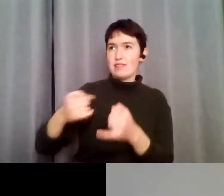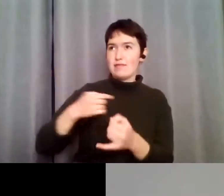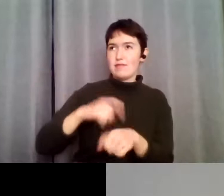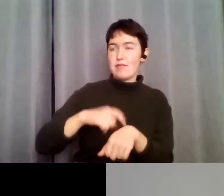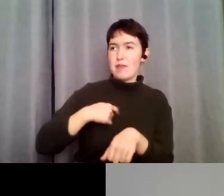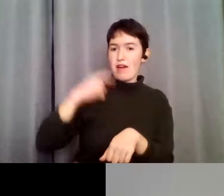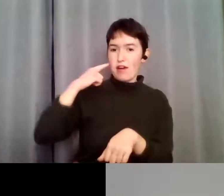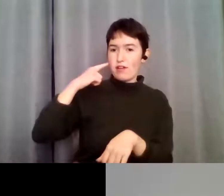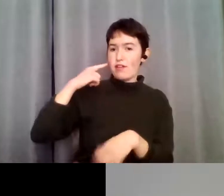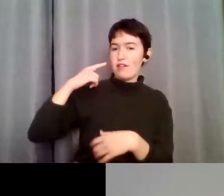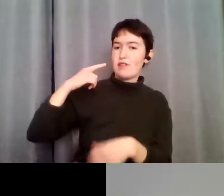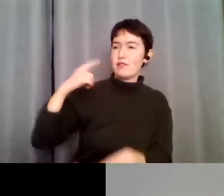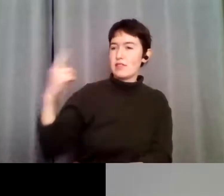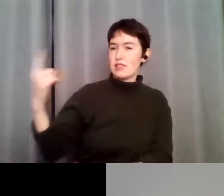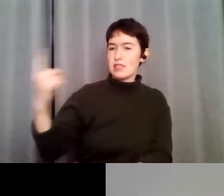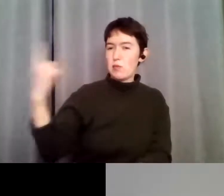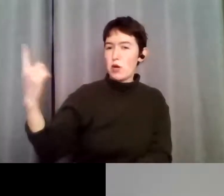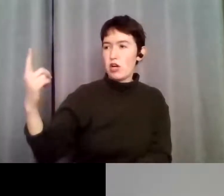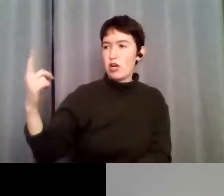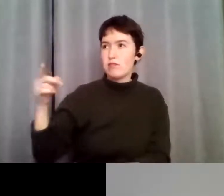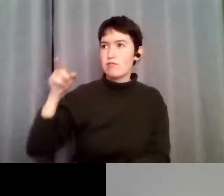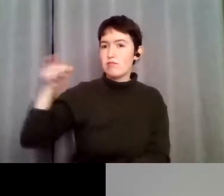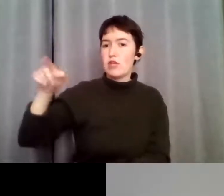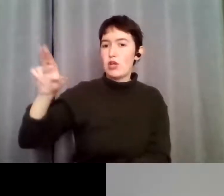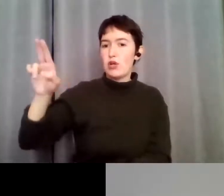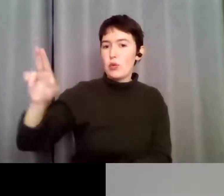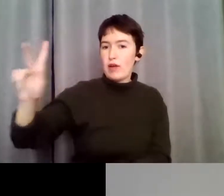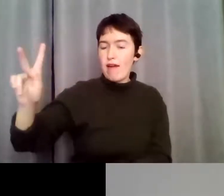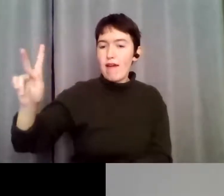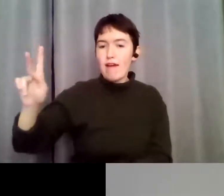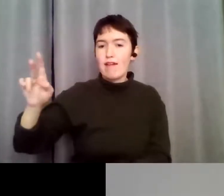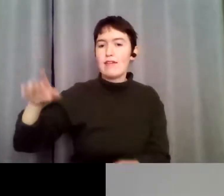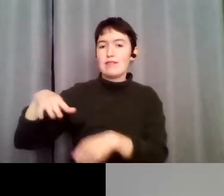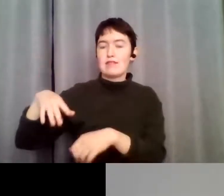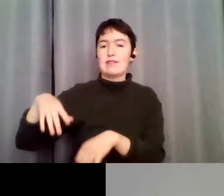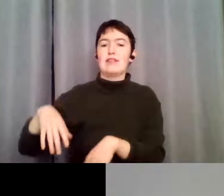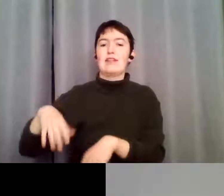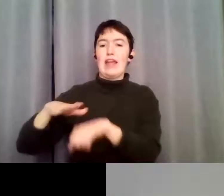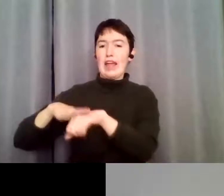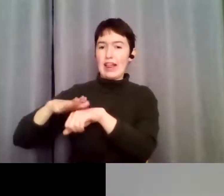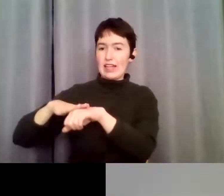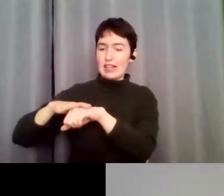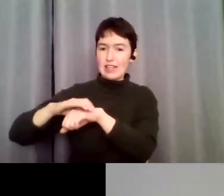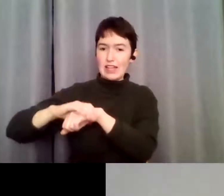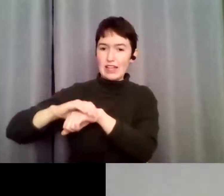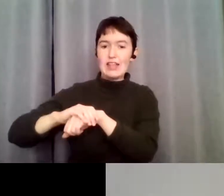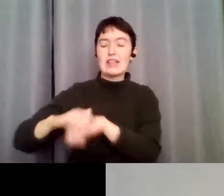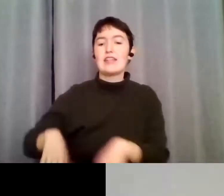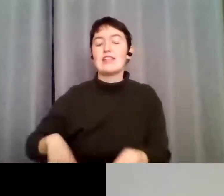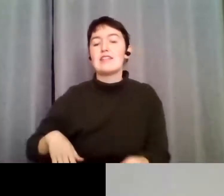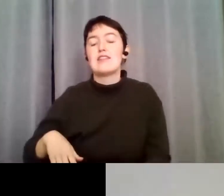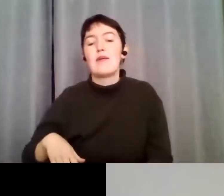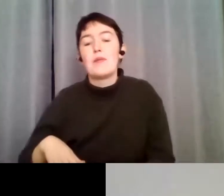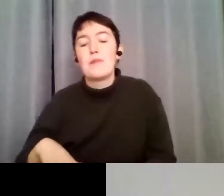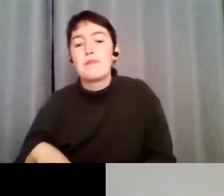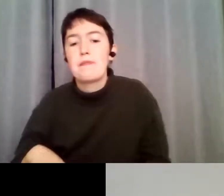was somewhere in the UK, I think somewhere in England. There was a meteorite that landed basically